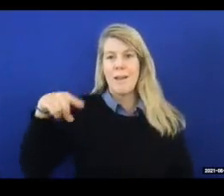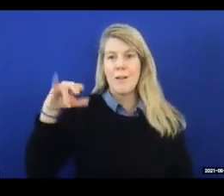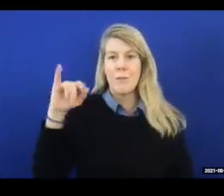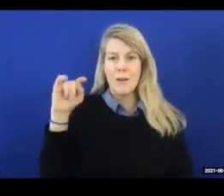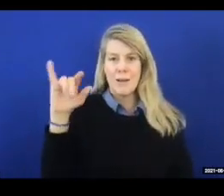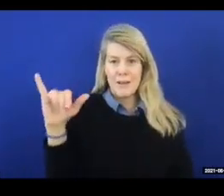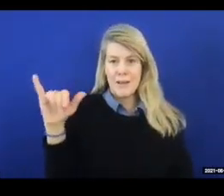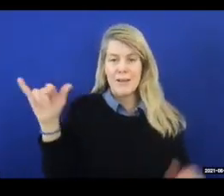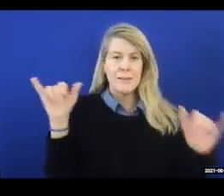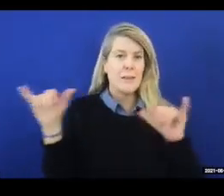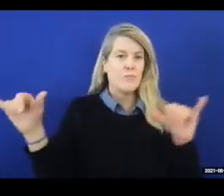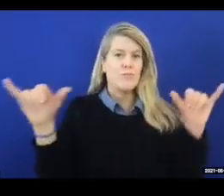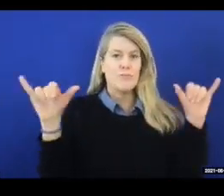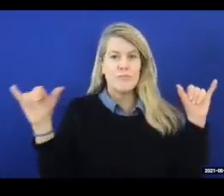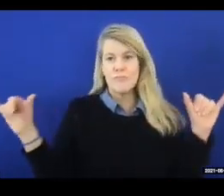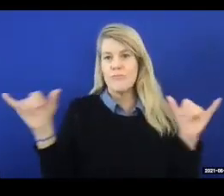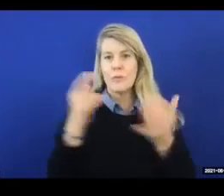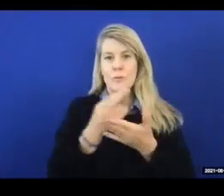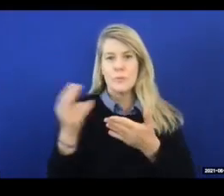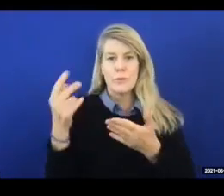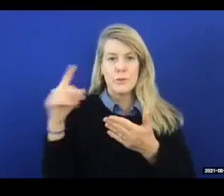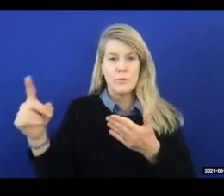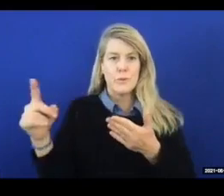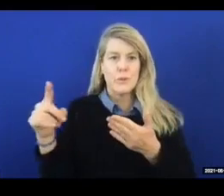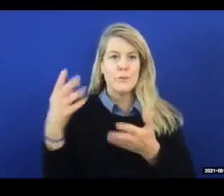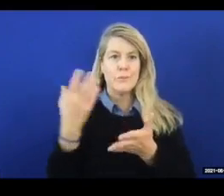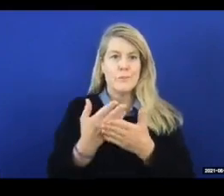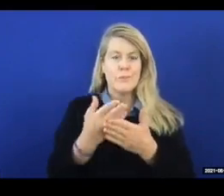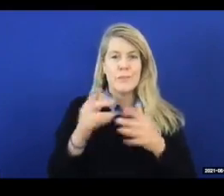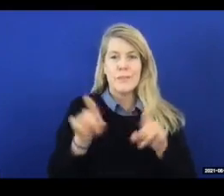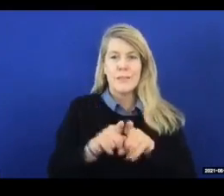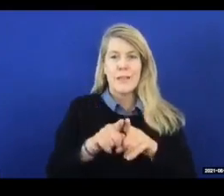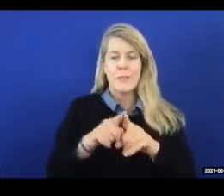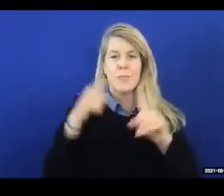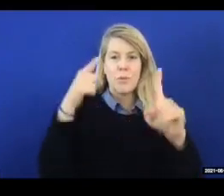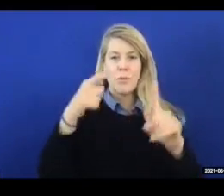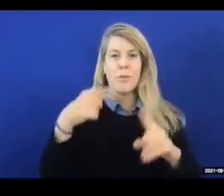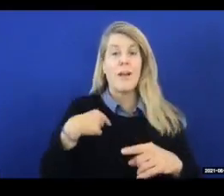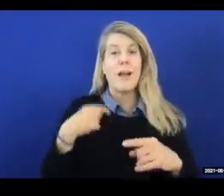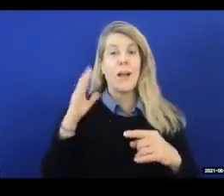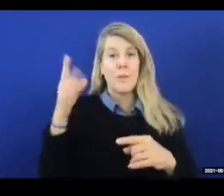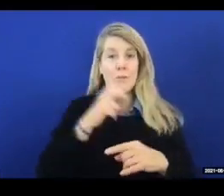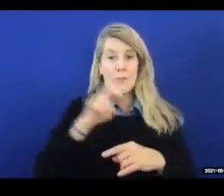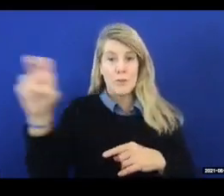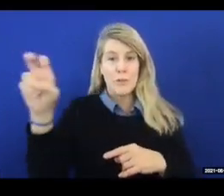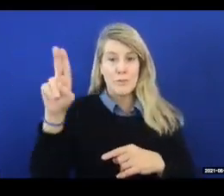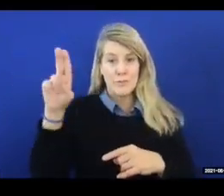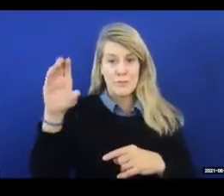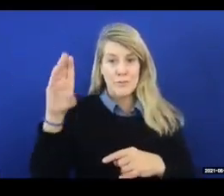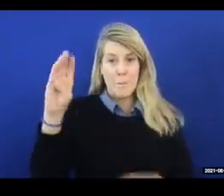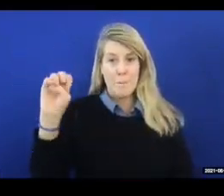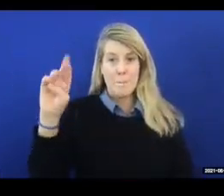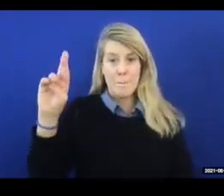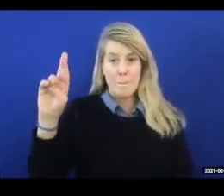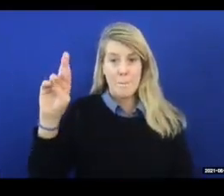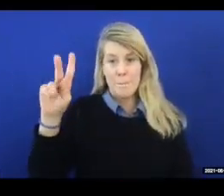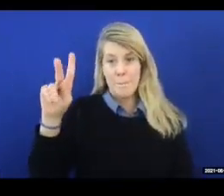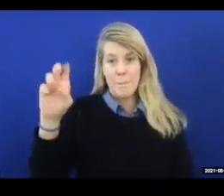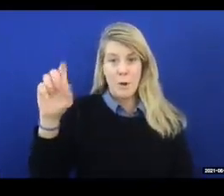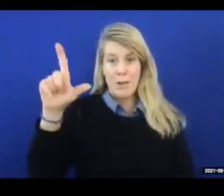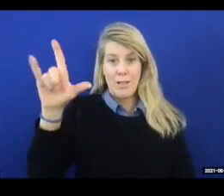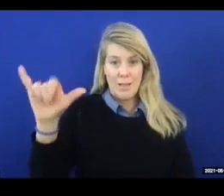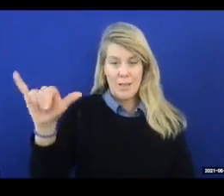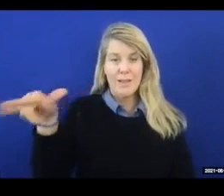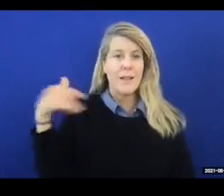amount of resources to reach the same goal. I'm currently transferring to UC Berkeley, and one of the main things about Berkeley is they